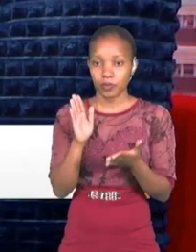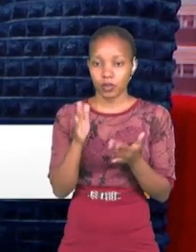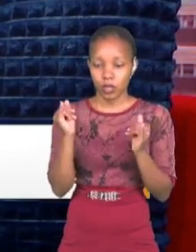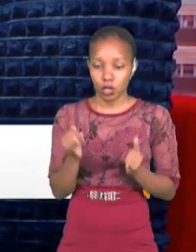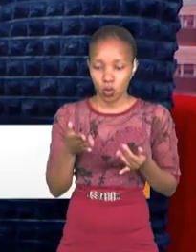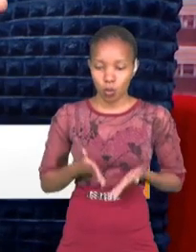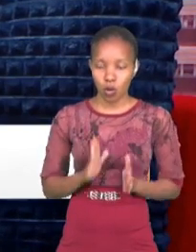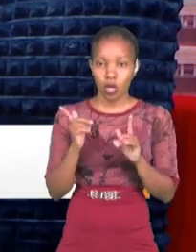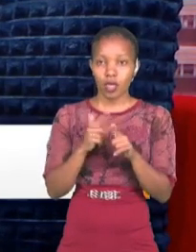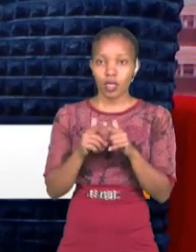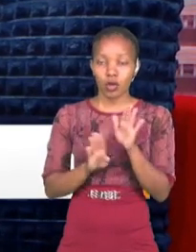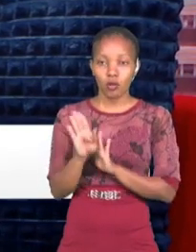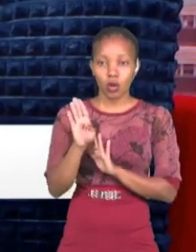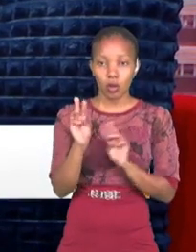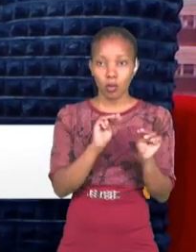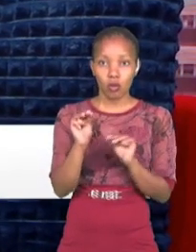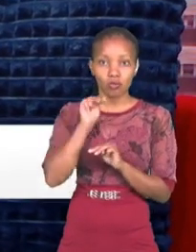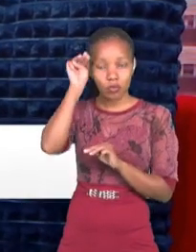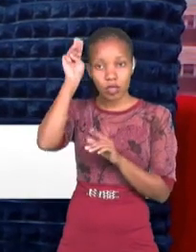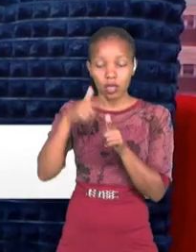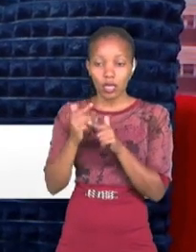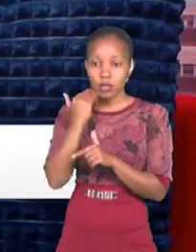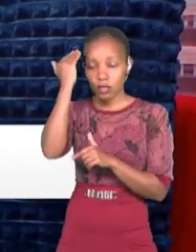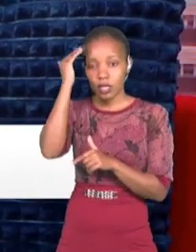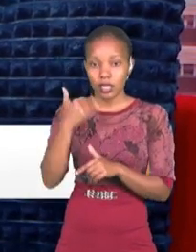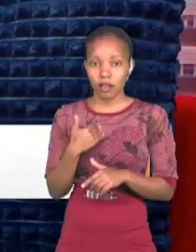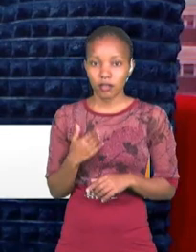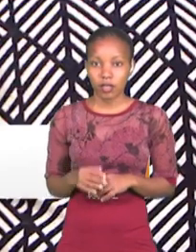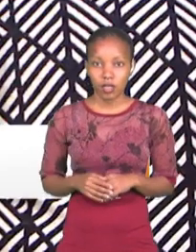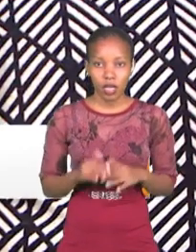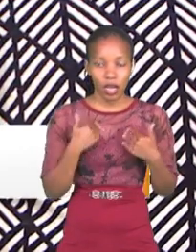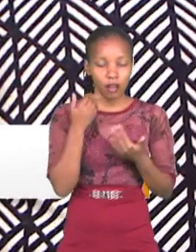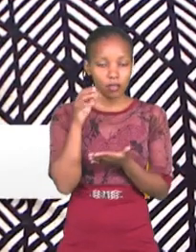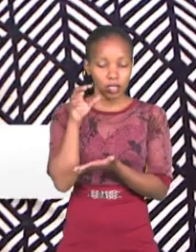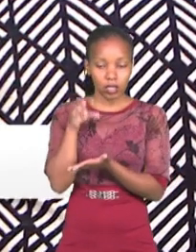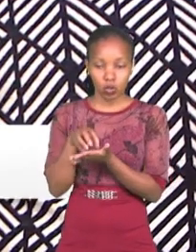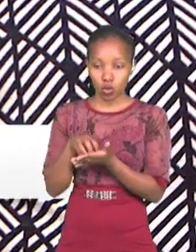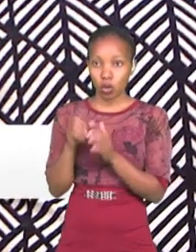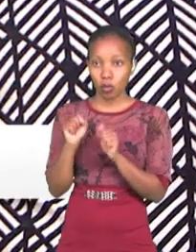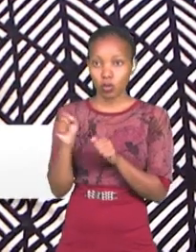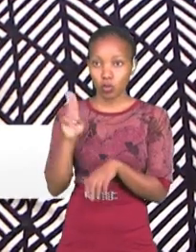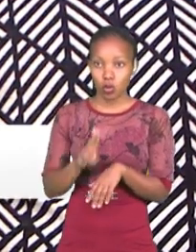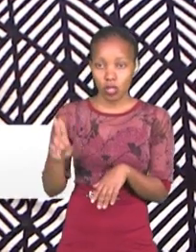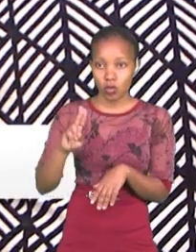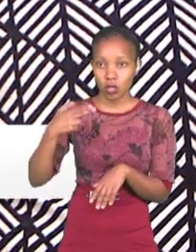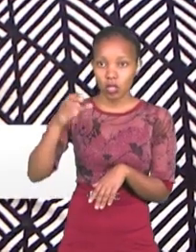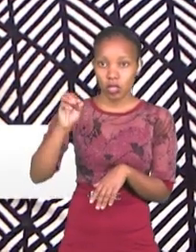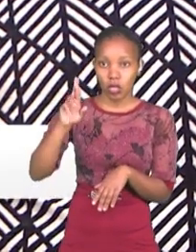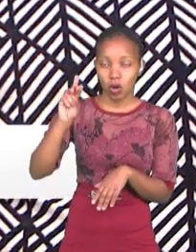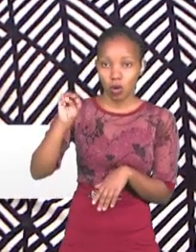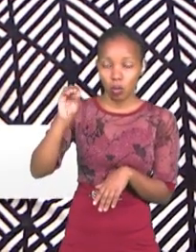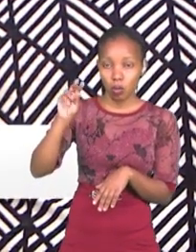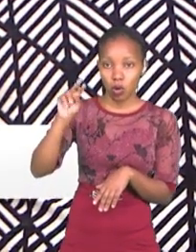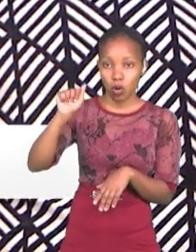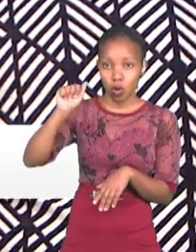hamper the development in adolescent and causes stress to them. Okay. Is there any situation whereby we have to use hormonal boosters on